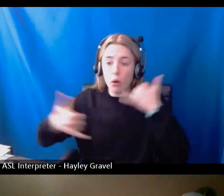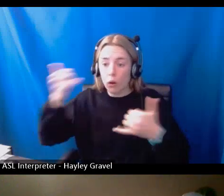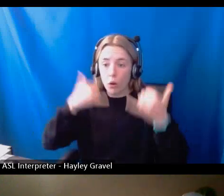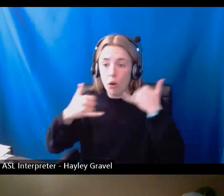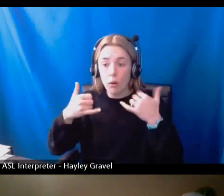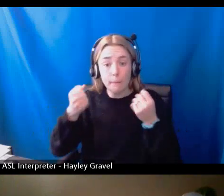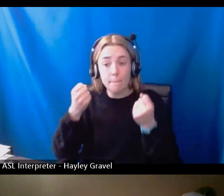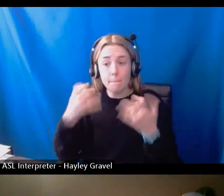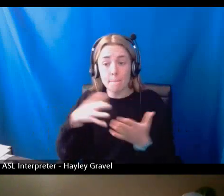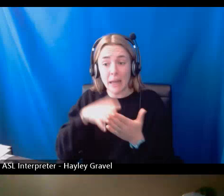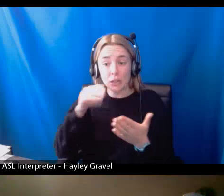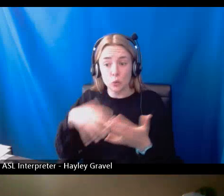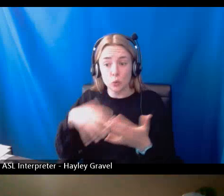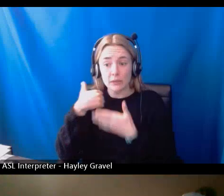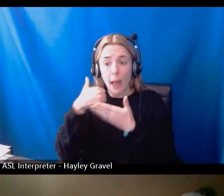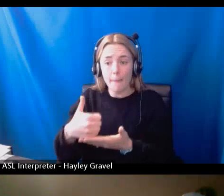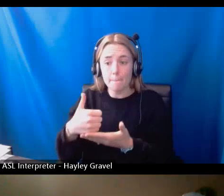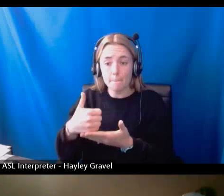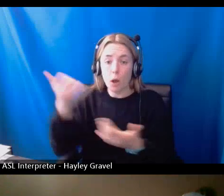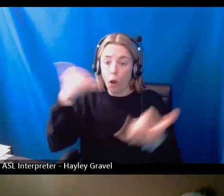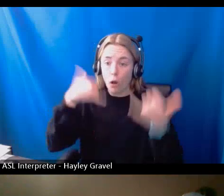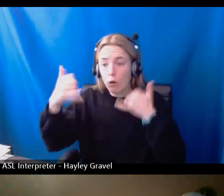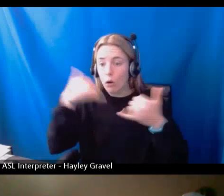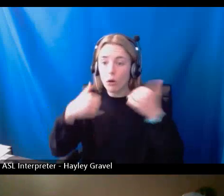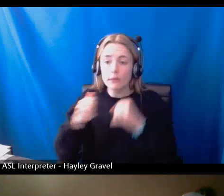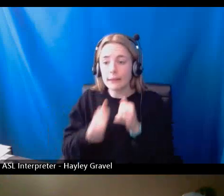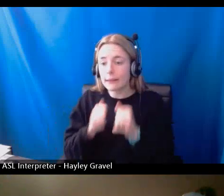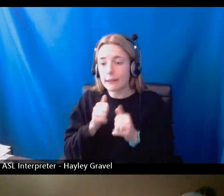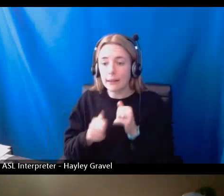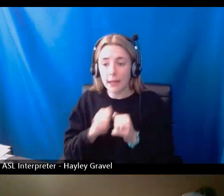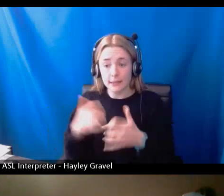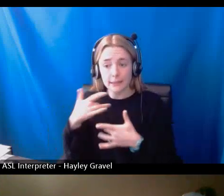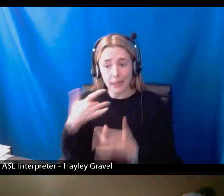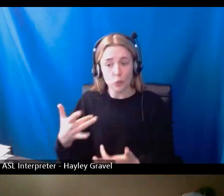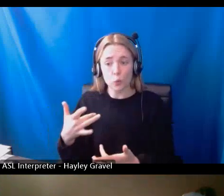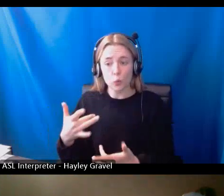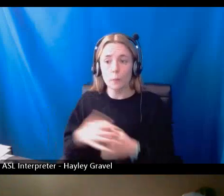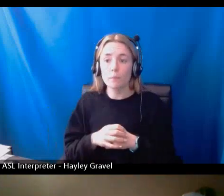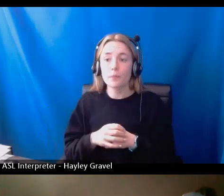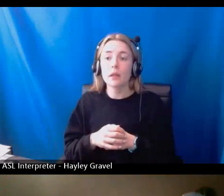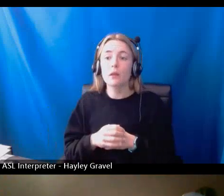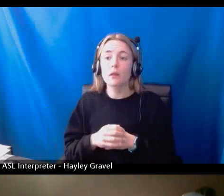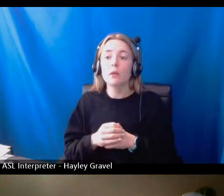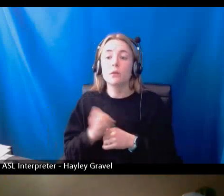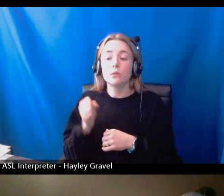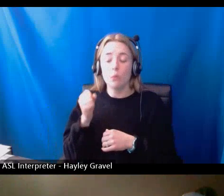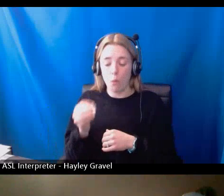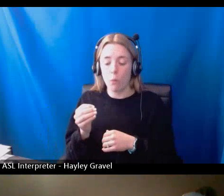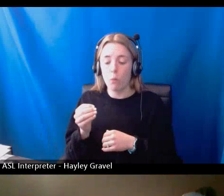many students. So I want to extend to you